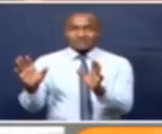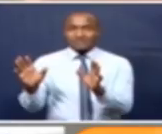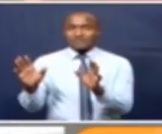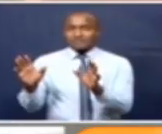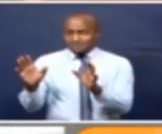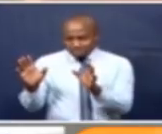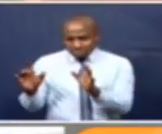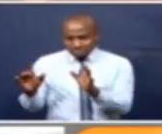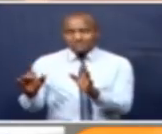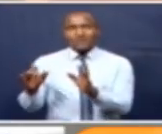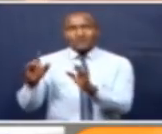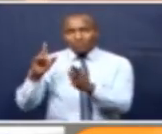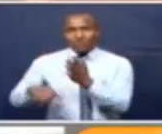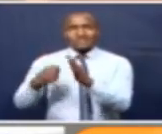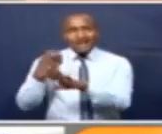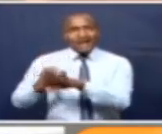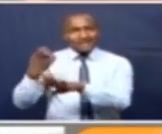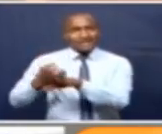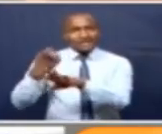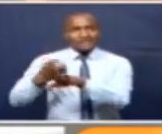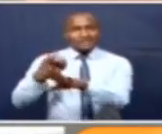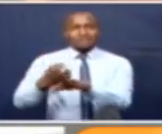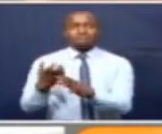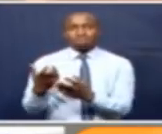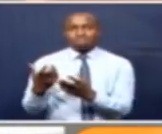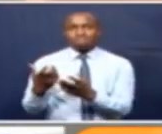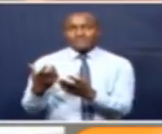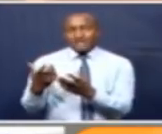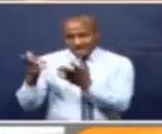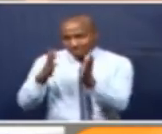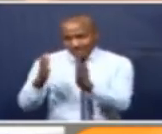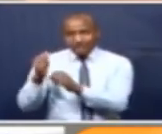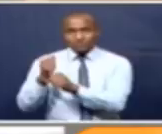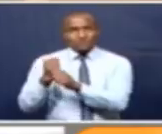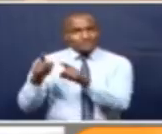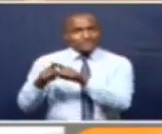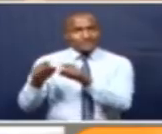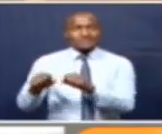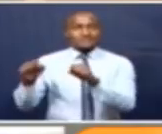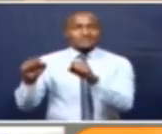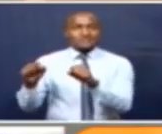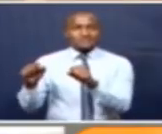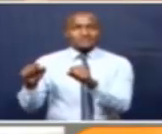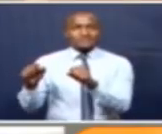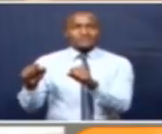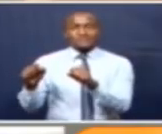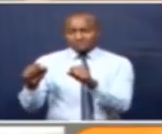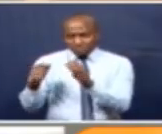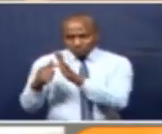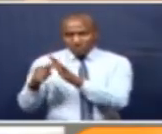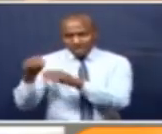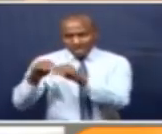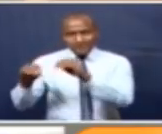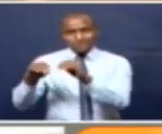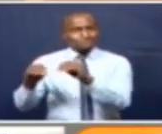that have made it difficult for him to do what he wants to do as a chairman, it already reflects to you the kind of election we expect to have on